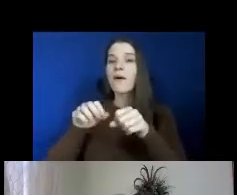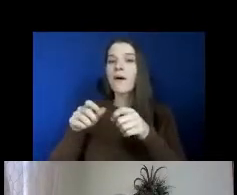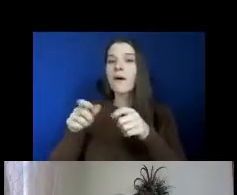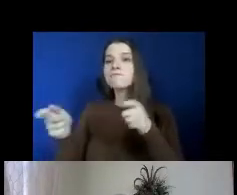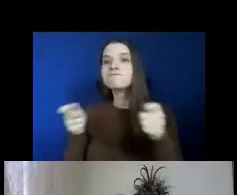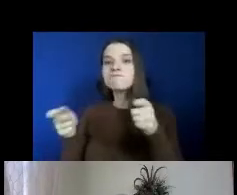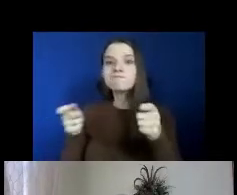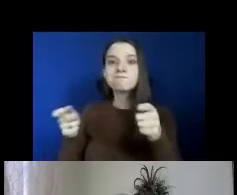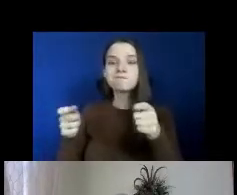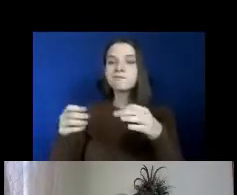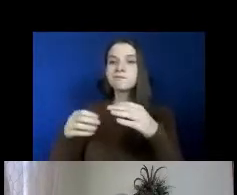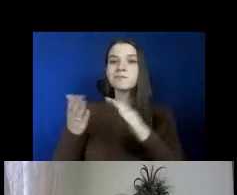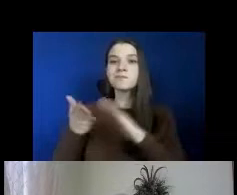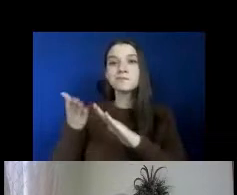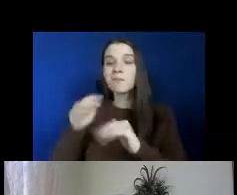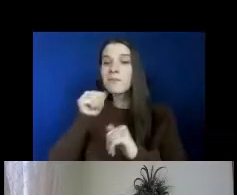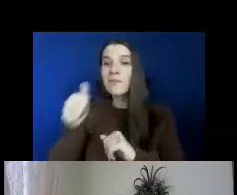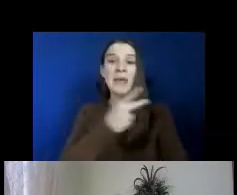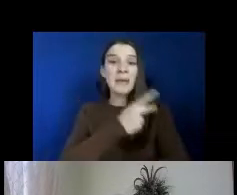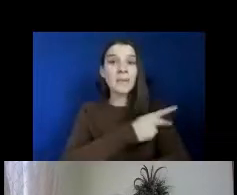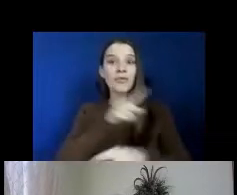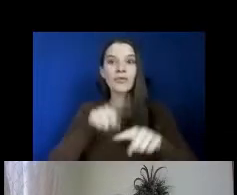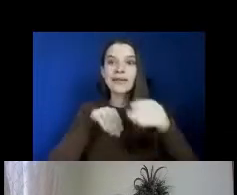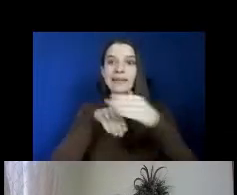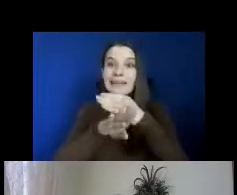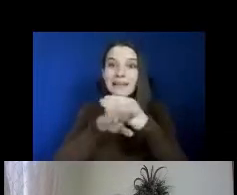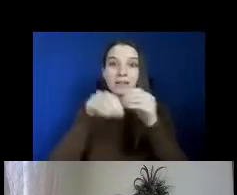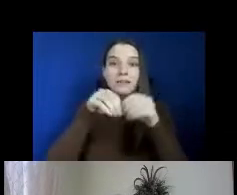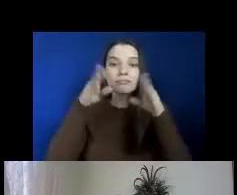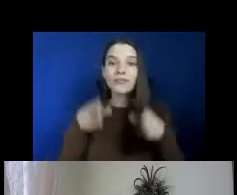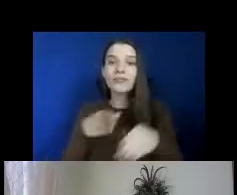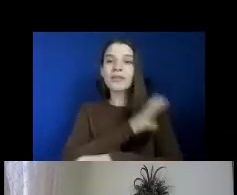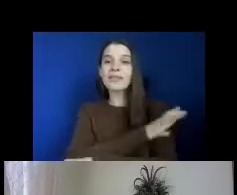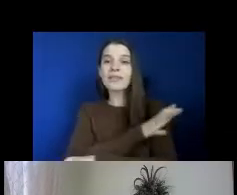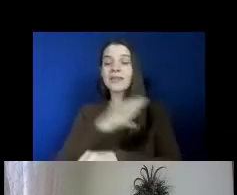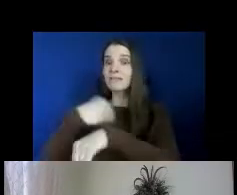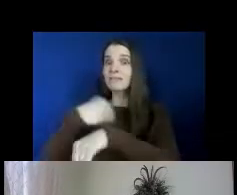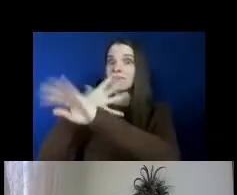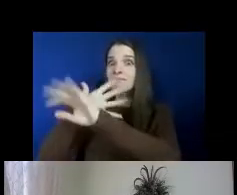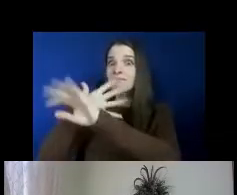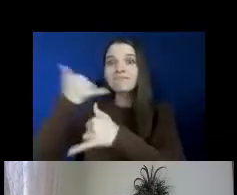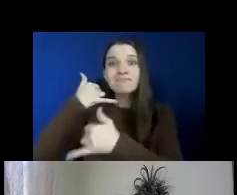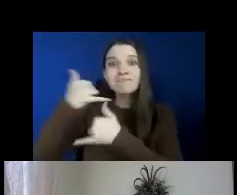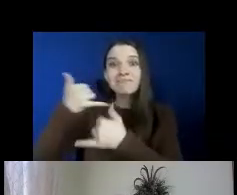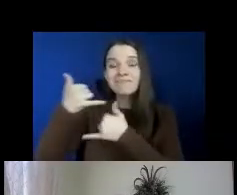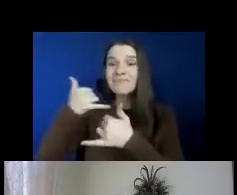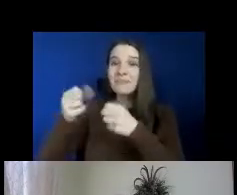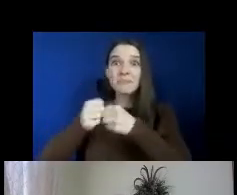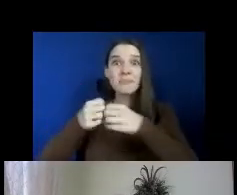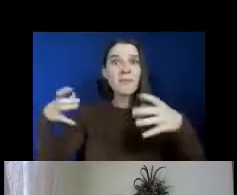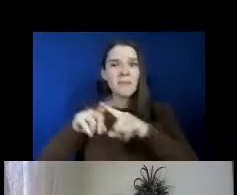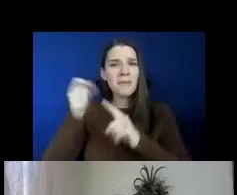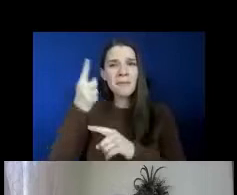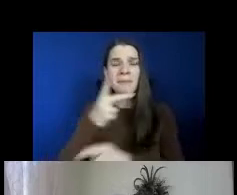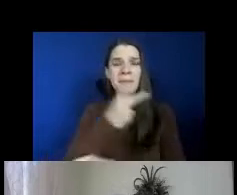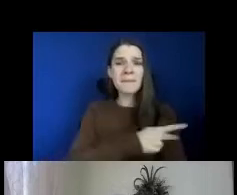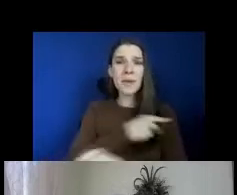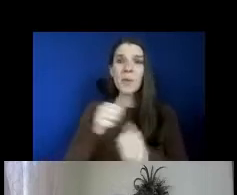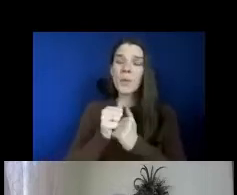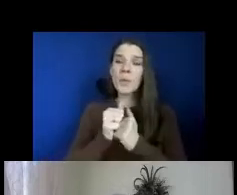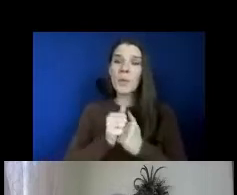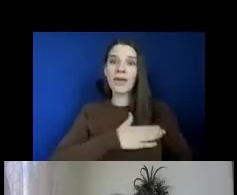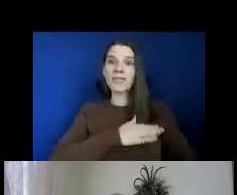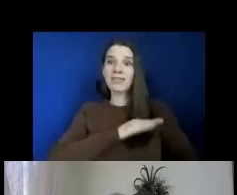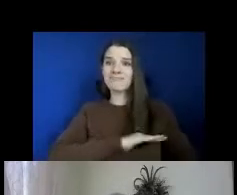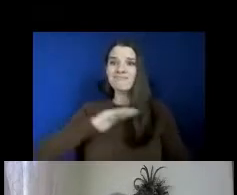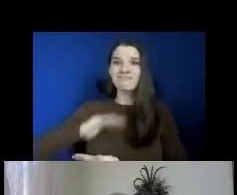capacity, and patients couldn't come into clinic, and telehealth rapidly expanded. But for patients with a palpable breast mass,